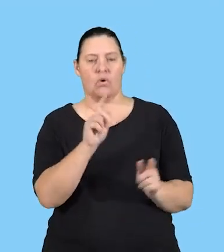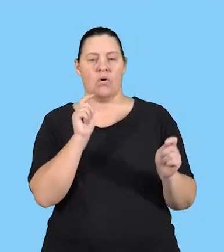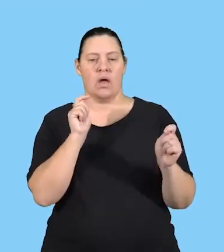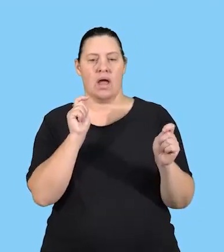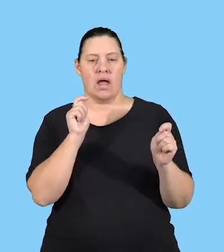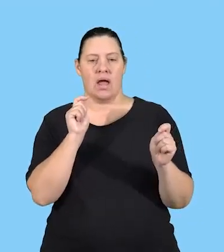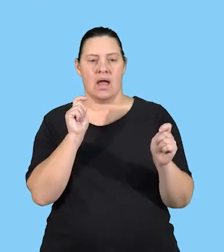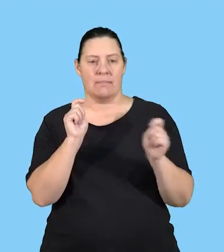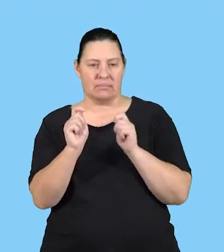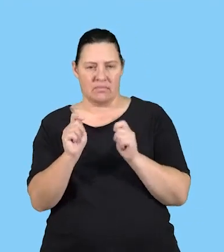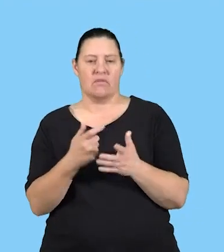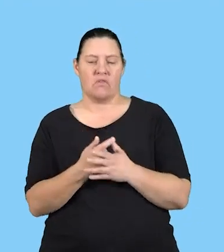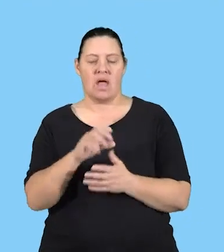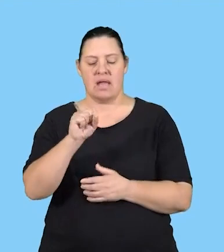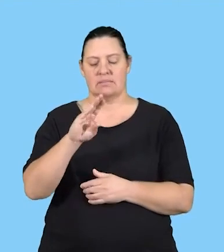school-based assessment.